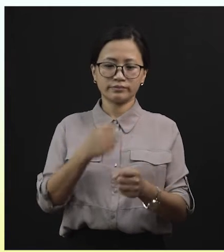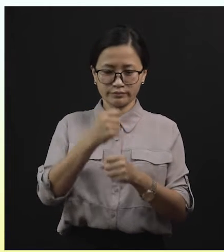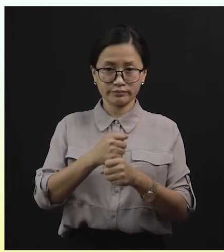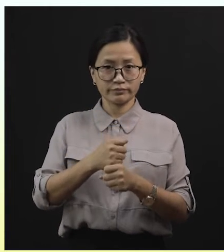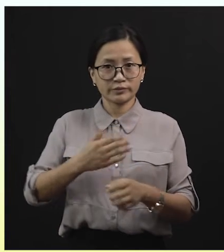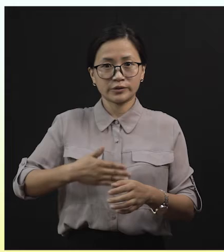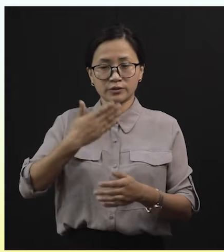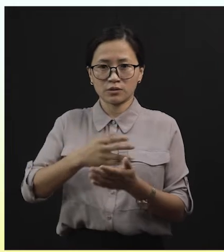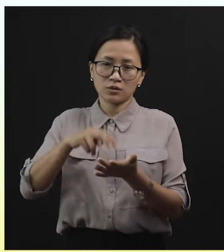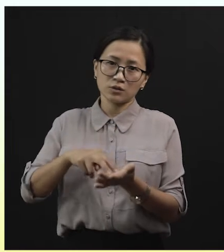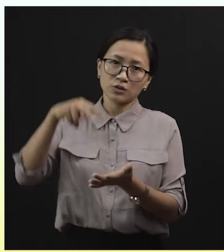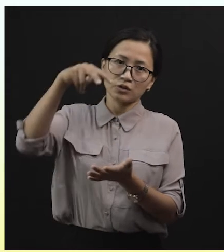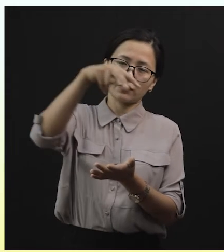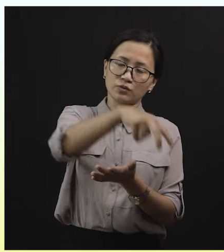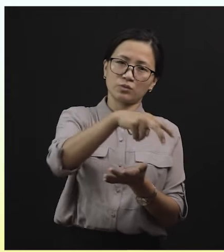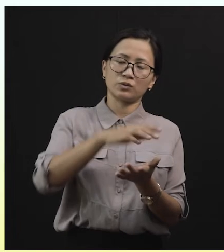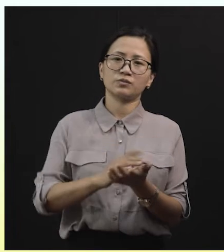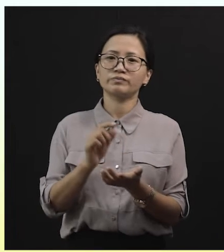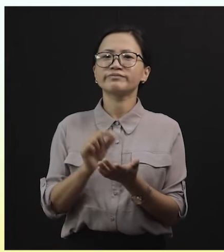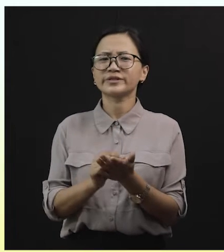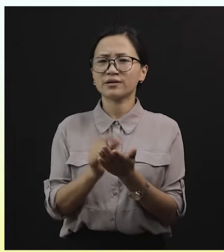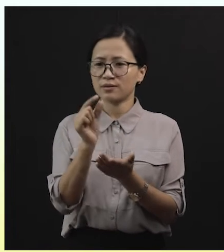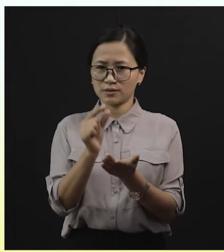G-R-A-S-S-H-O-P-P-E-R. Grasshopper. Next, gnat.